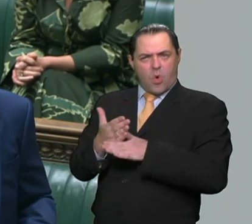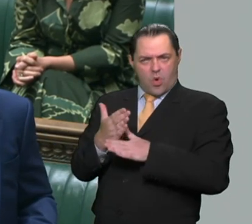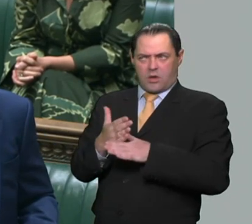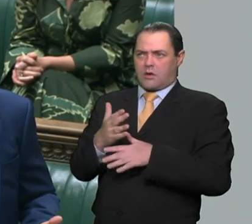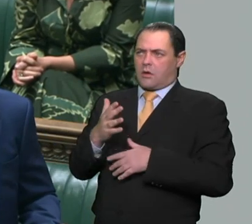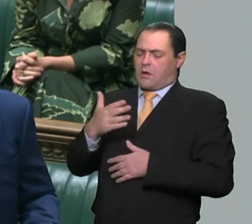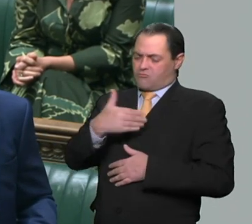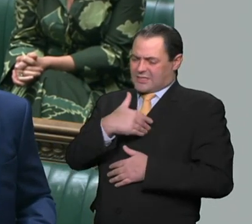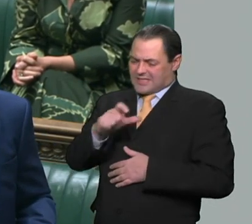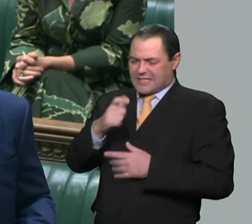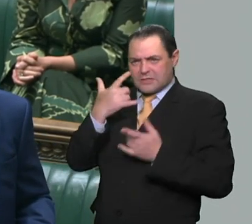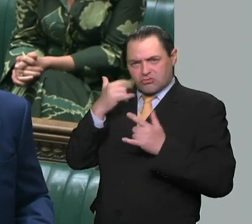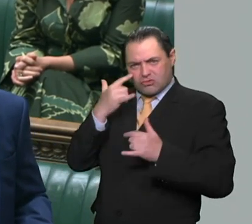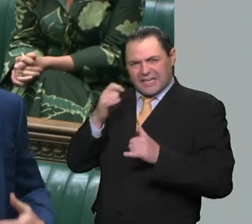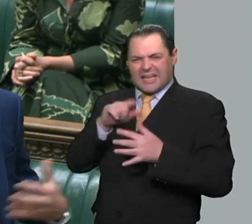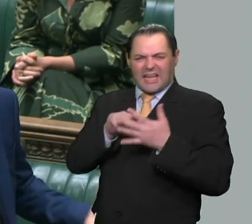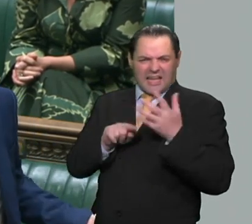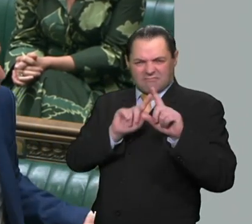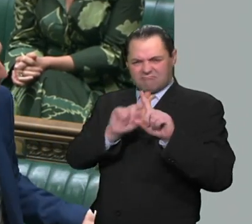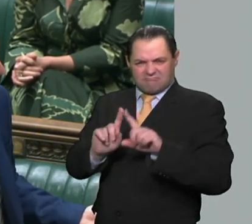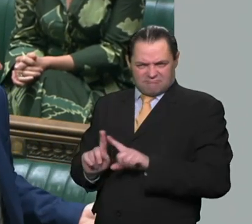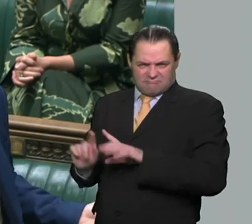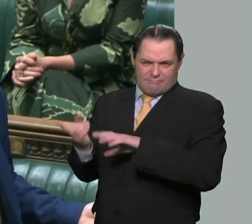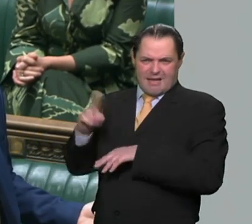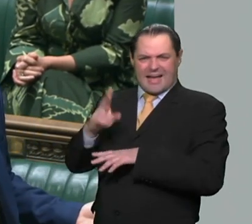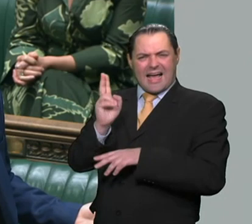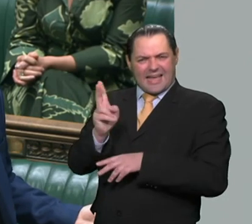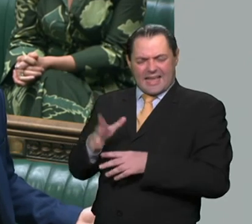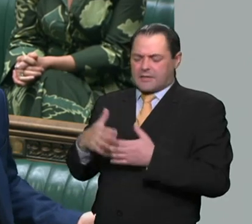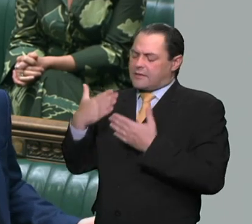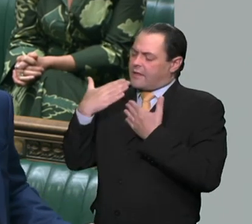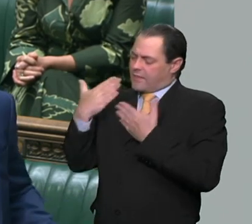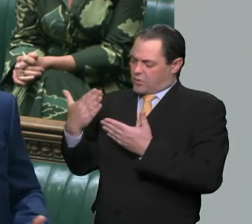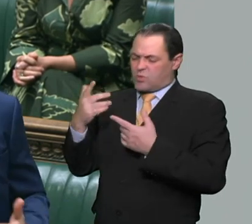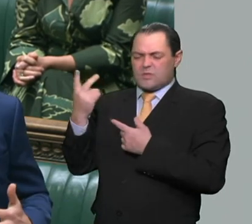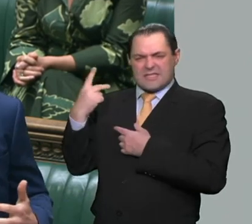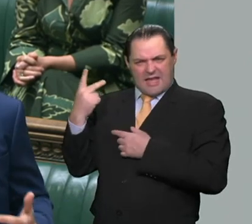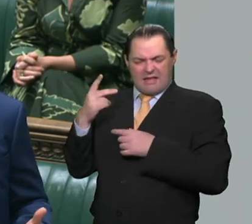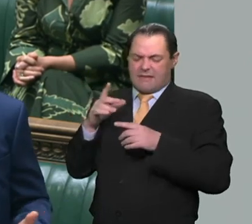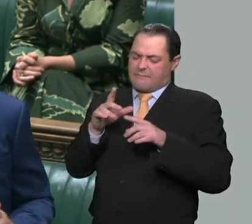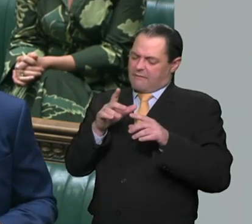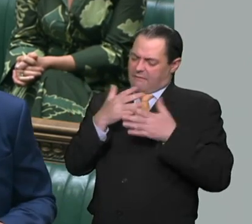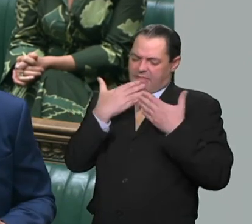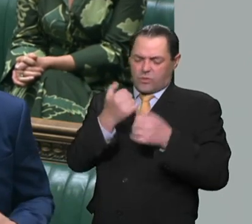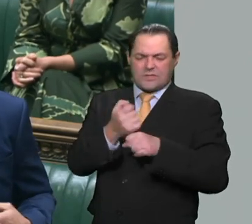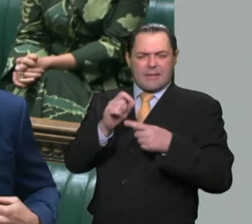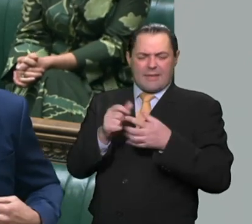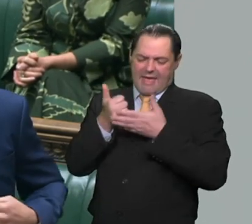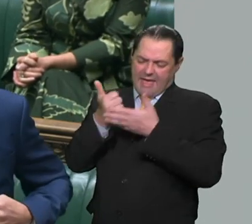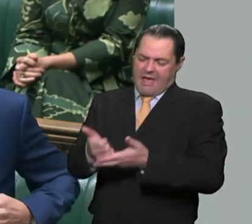breast cancer screening clinics, amongst other things. Can I join with him in thanking GPs for the heroic job they've done to see us through the